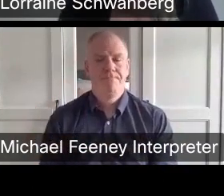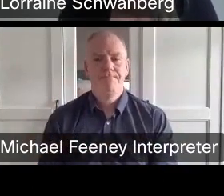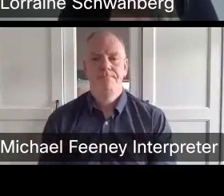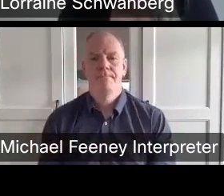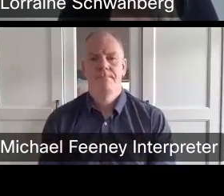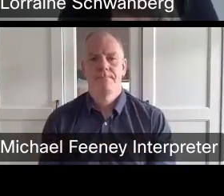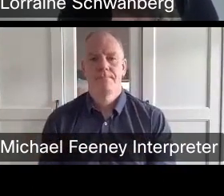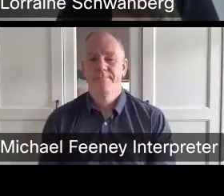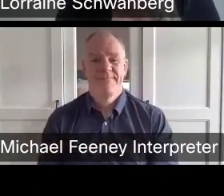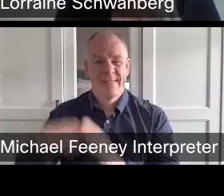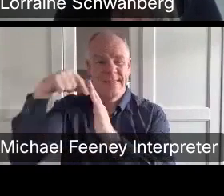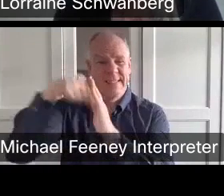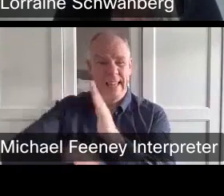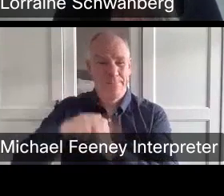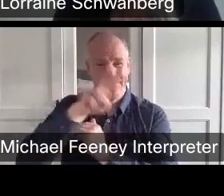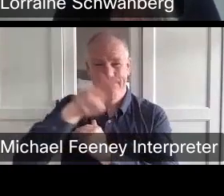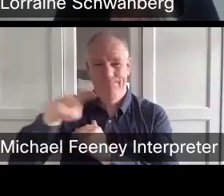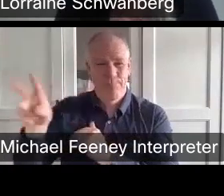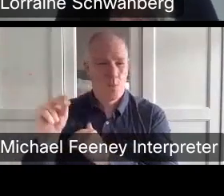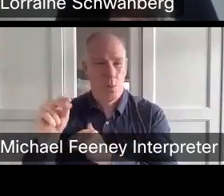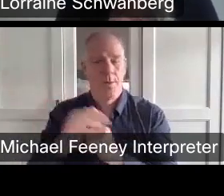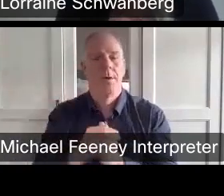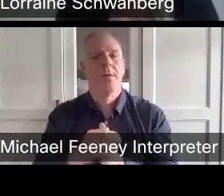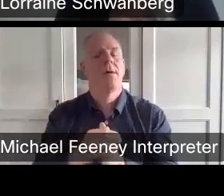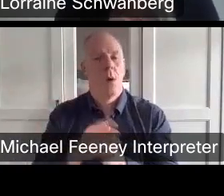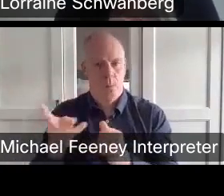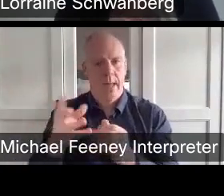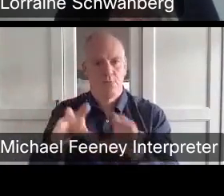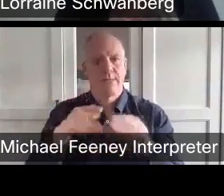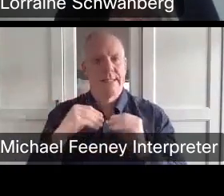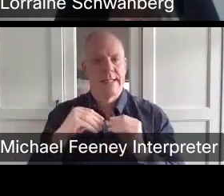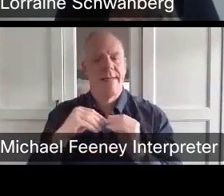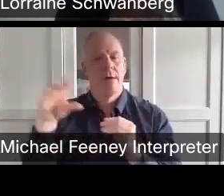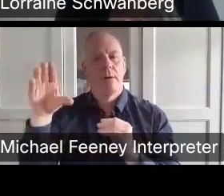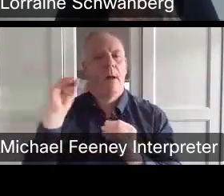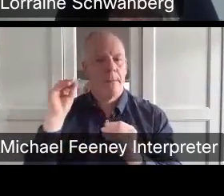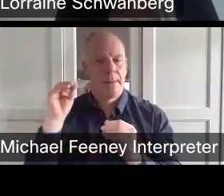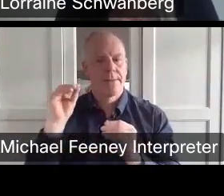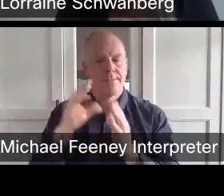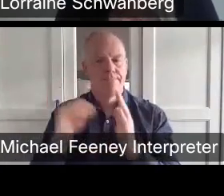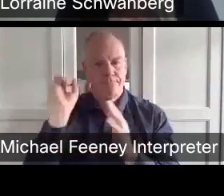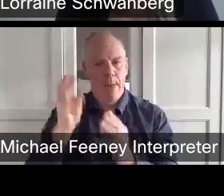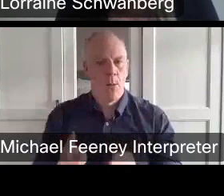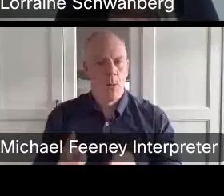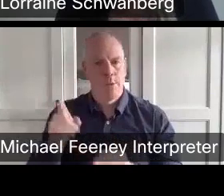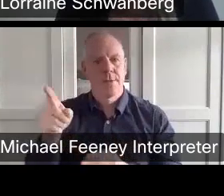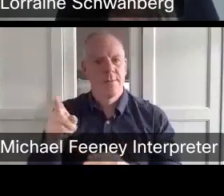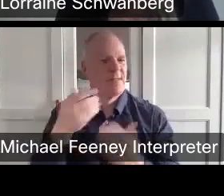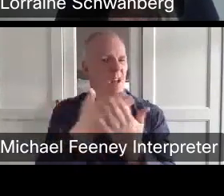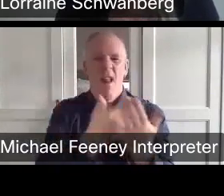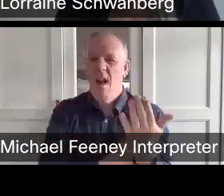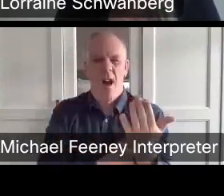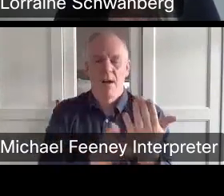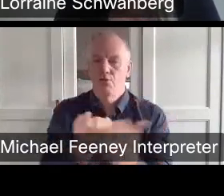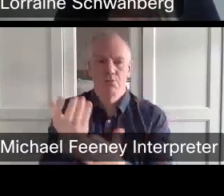So I won't go into this in a lot of detail, but you will get a copy of the slides, of course. But this just sets out how the legislation is described,